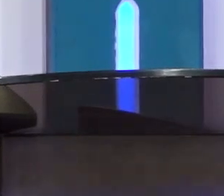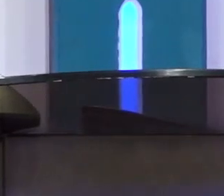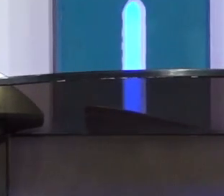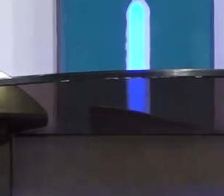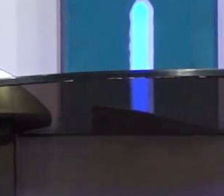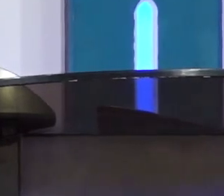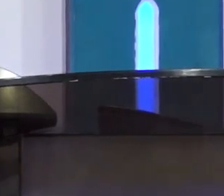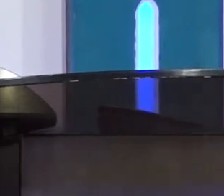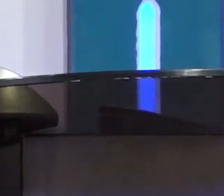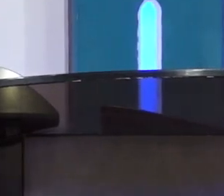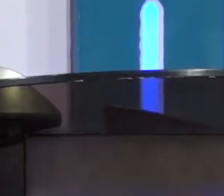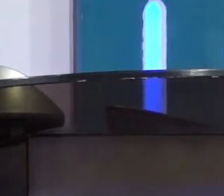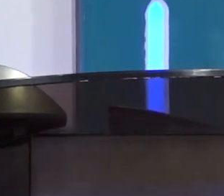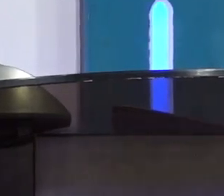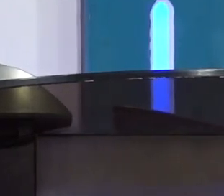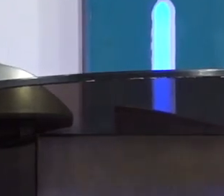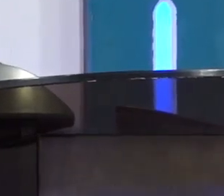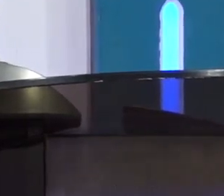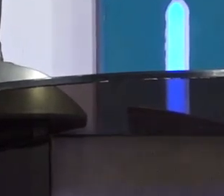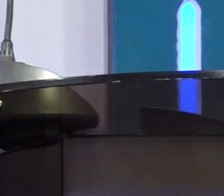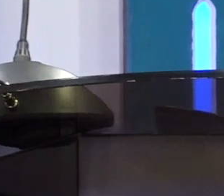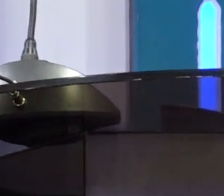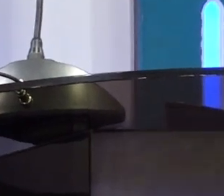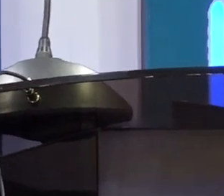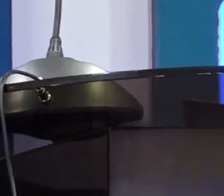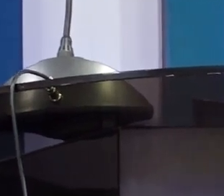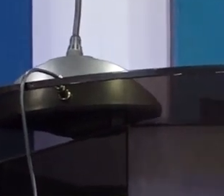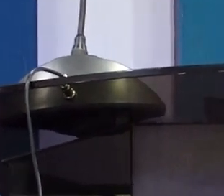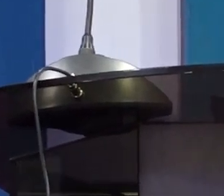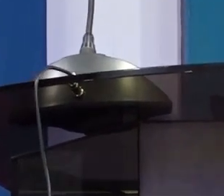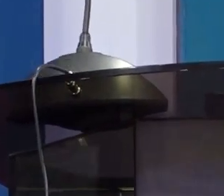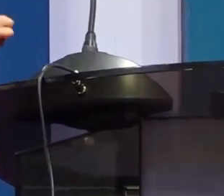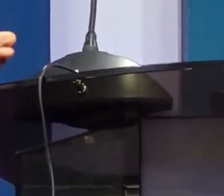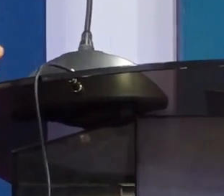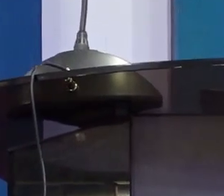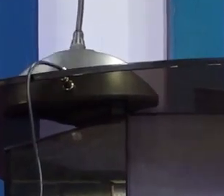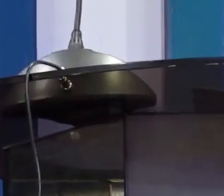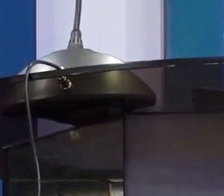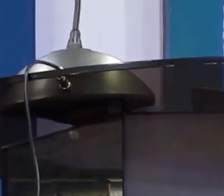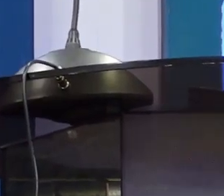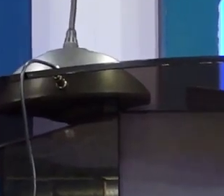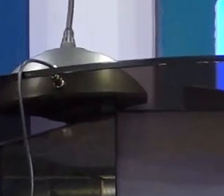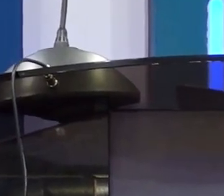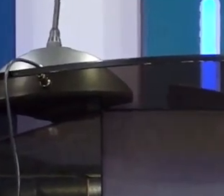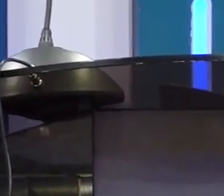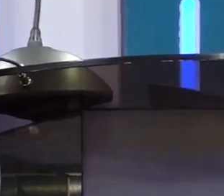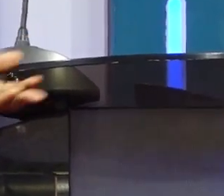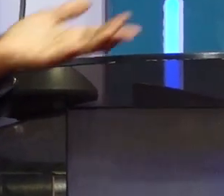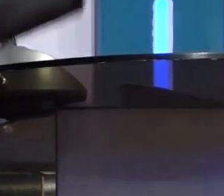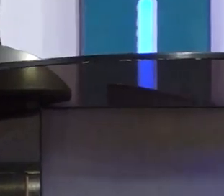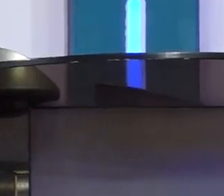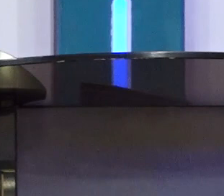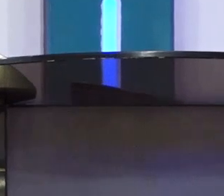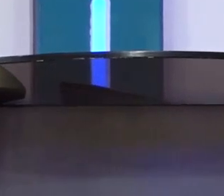tufagiliwe. Mungu akaokoa. They were saying the coastal region will be flooded. Mambo haya ninyi hamyatazami mkatukuza Mungu kwa. Don't you see all that and glorify God